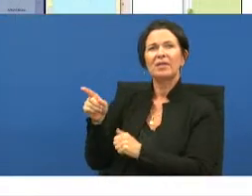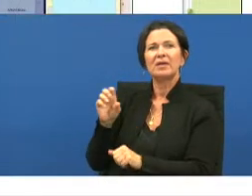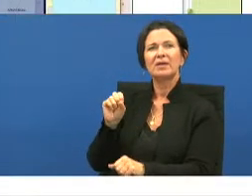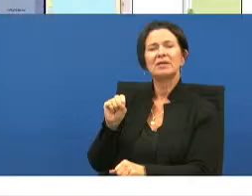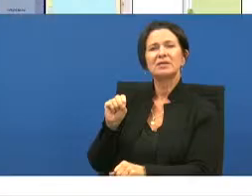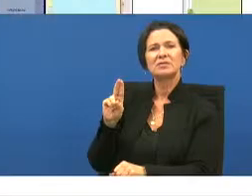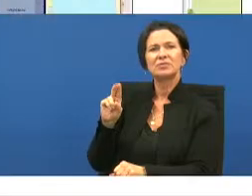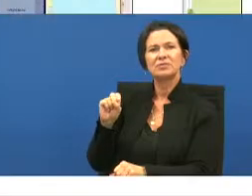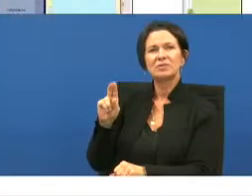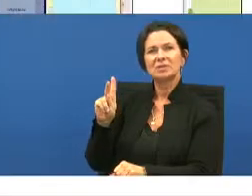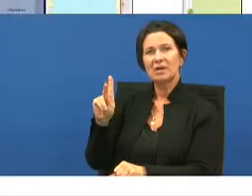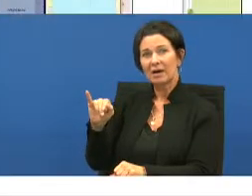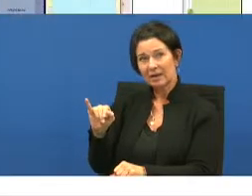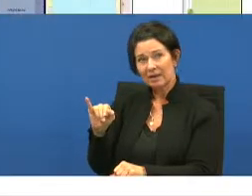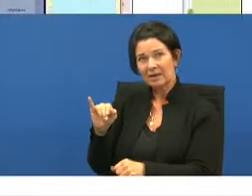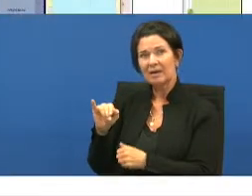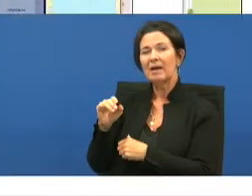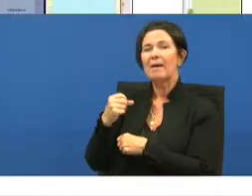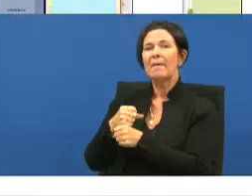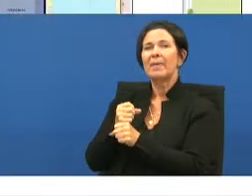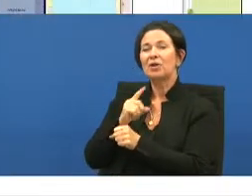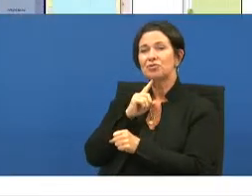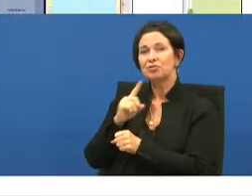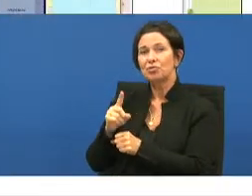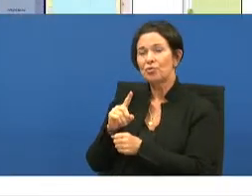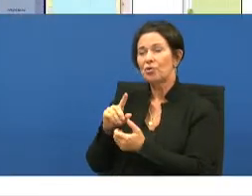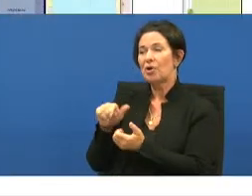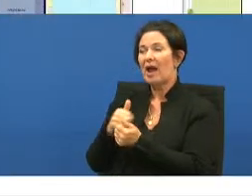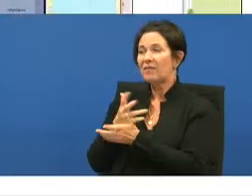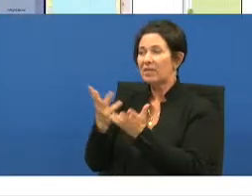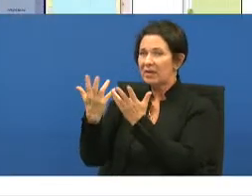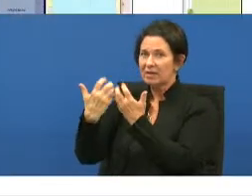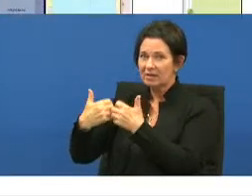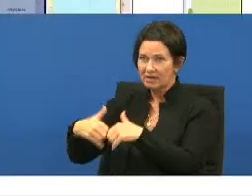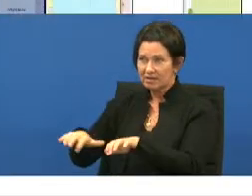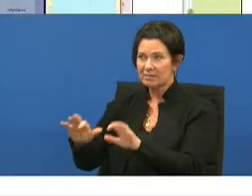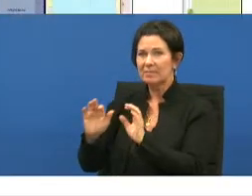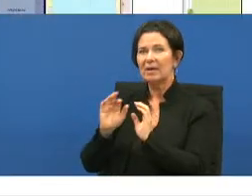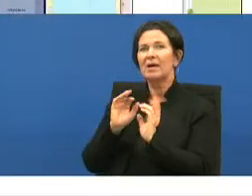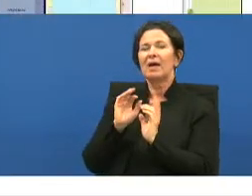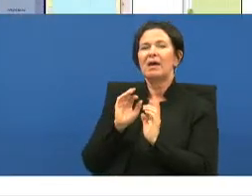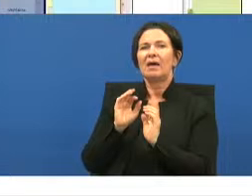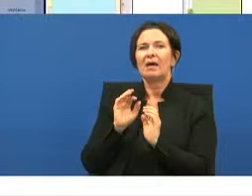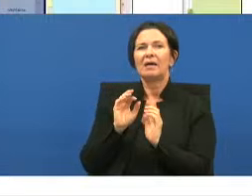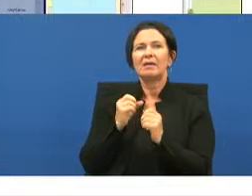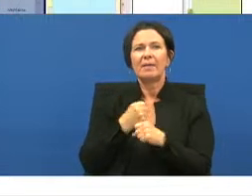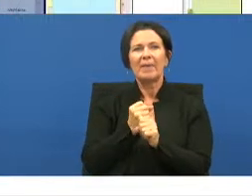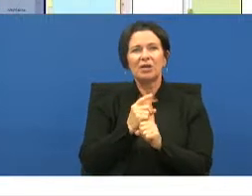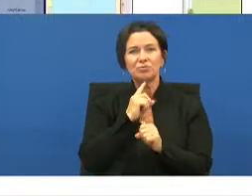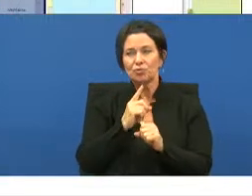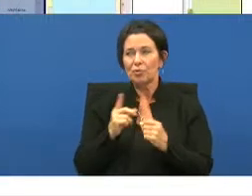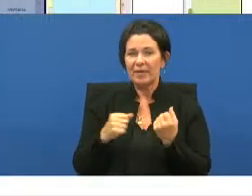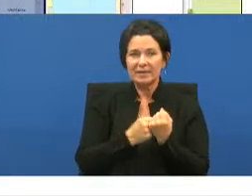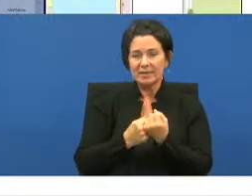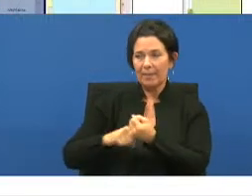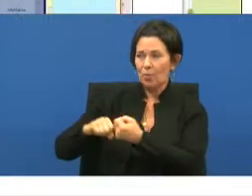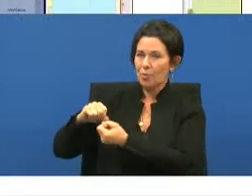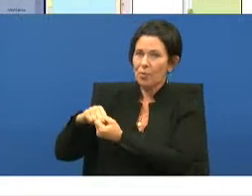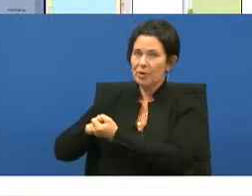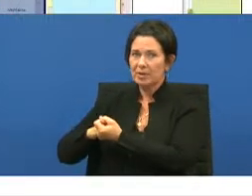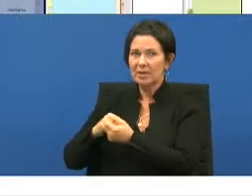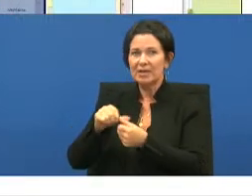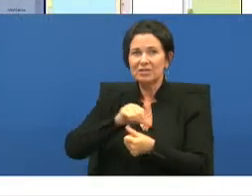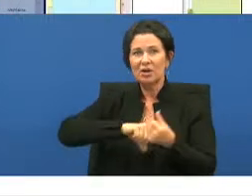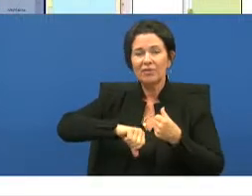effort to make sure these are all sort of designed in concert to really be singing off of each other and synergistic with each